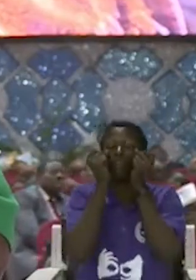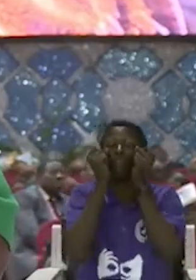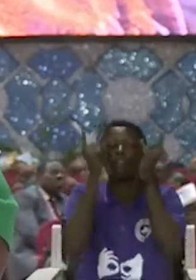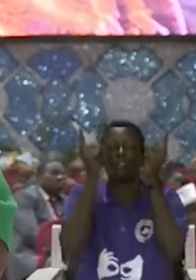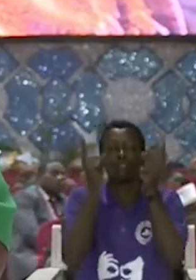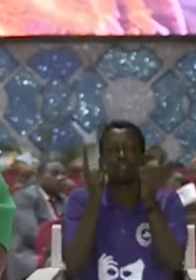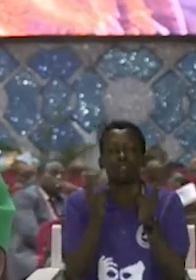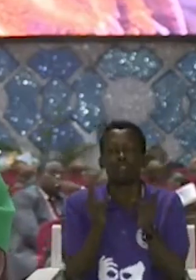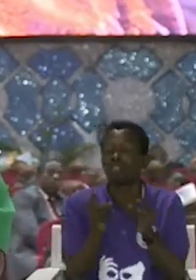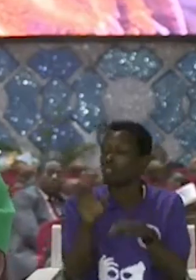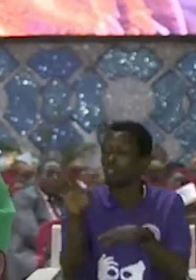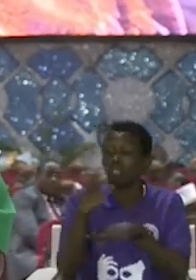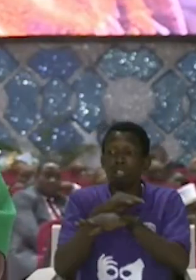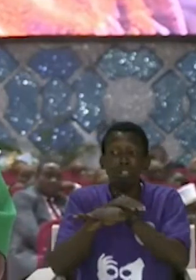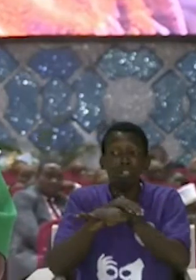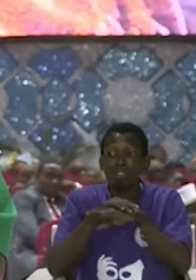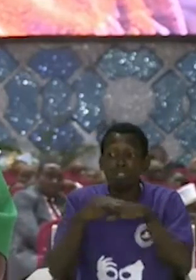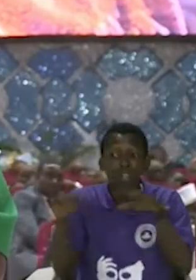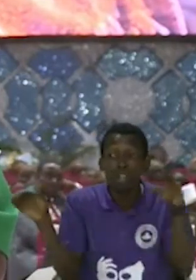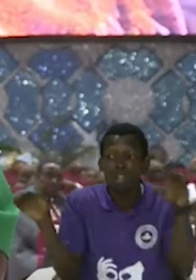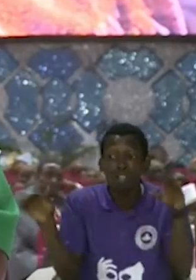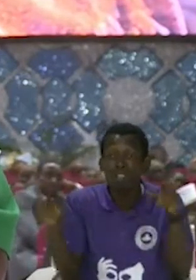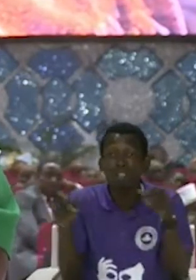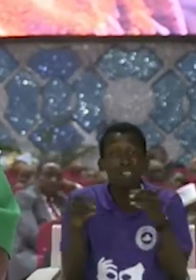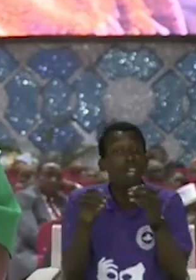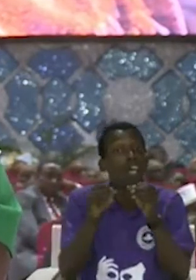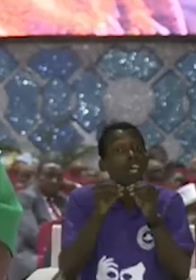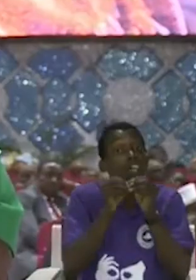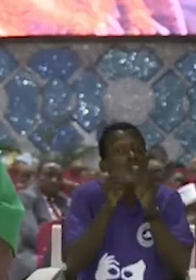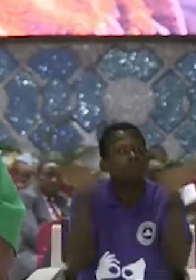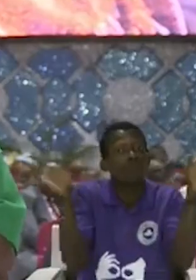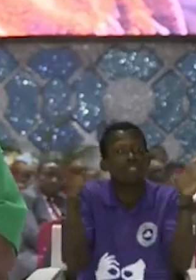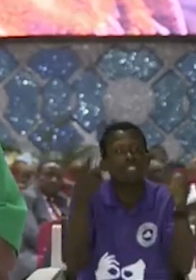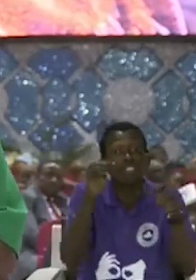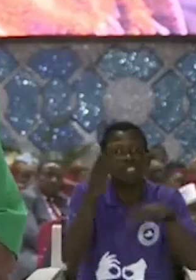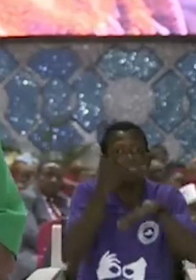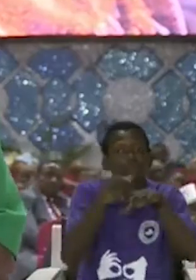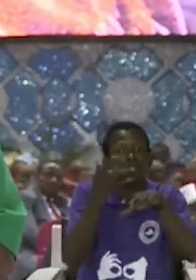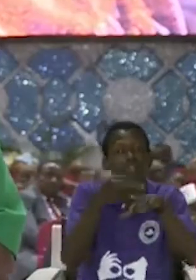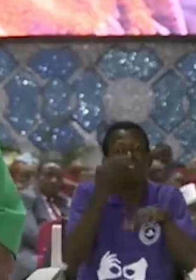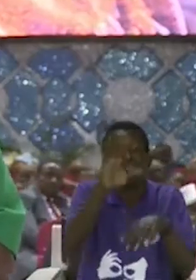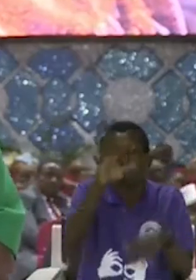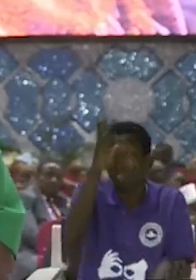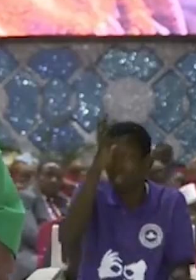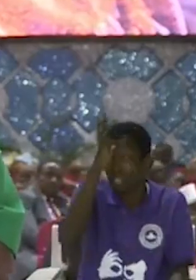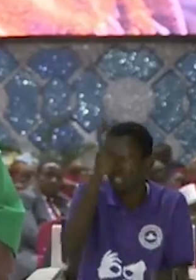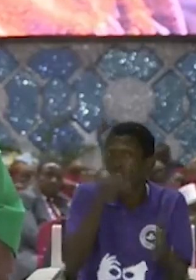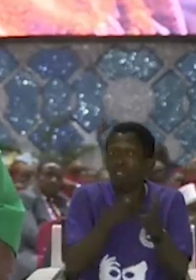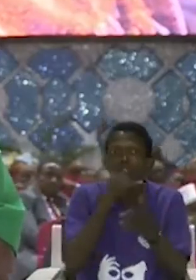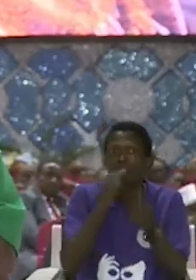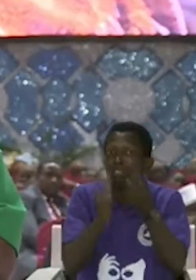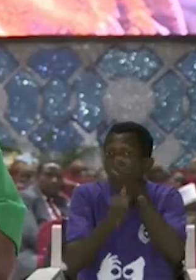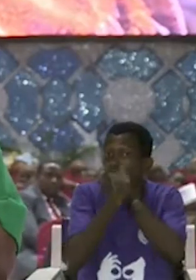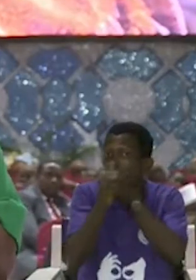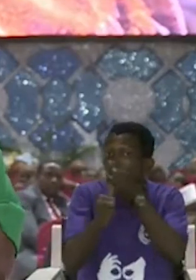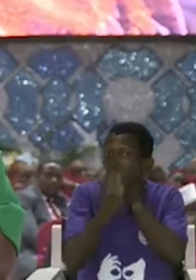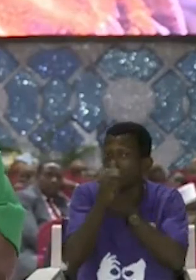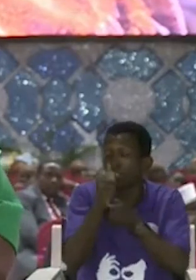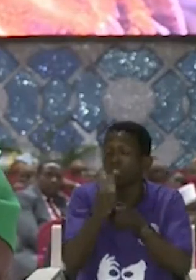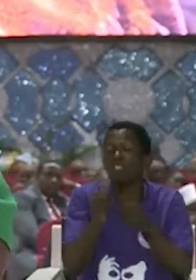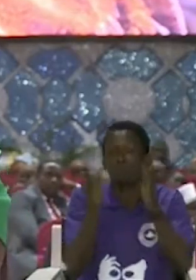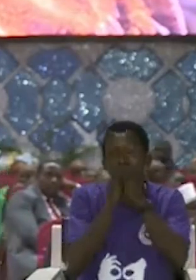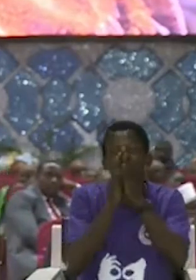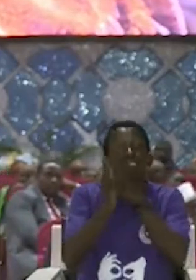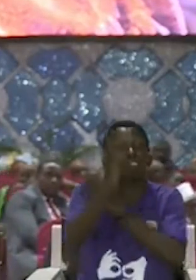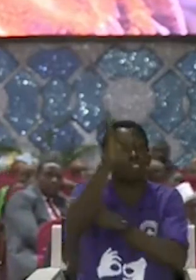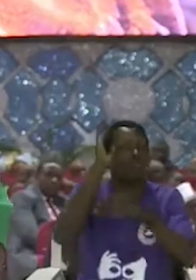Don't expose the nakedness of your father. It is dangerous. So God will bless you.